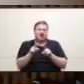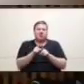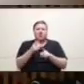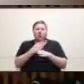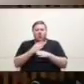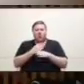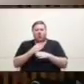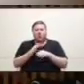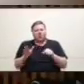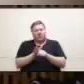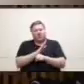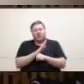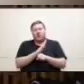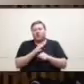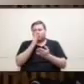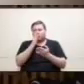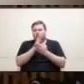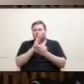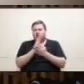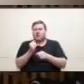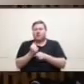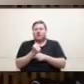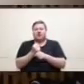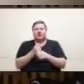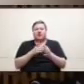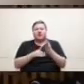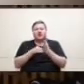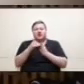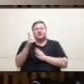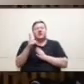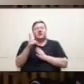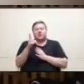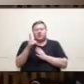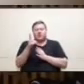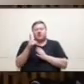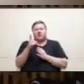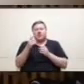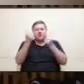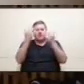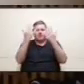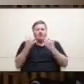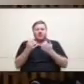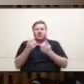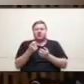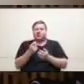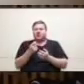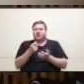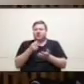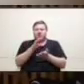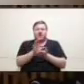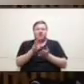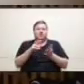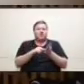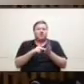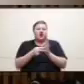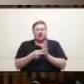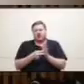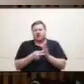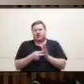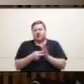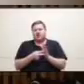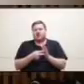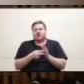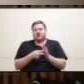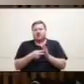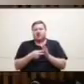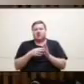tirelessly to ensure that the developed budget funding plan, it is implemented and eventually it yields the results